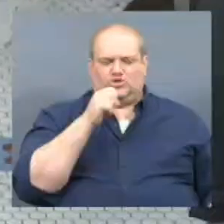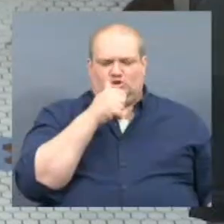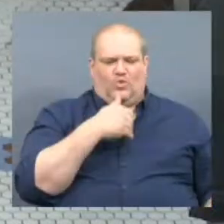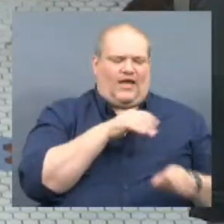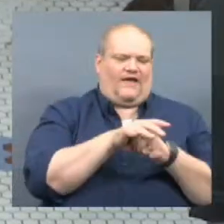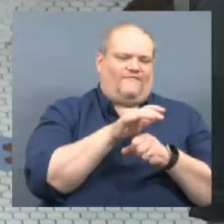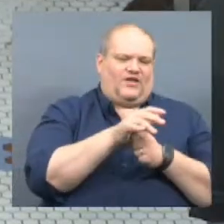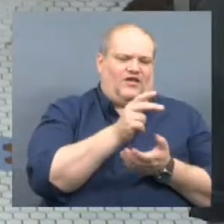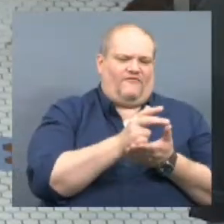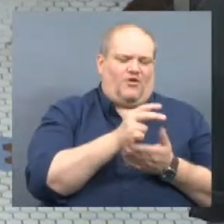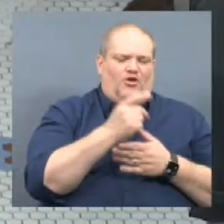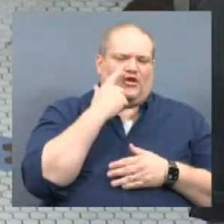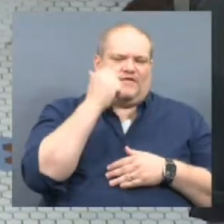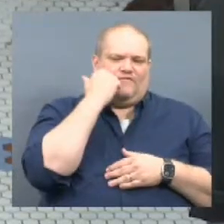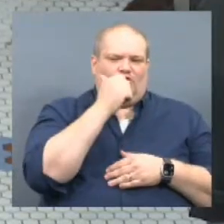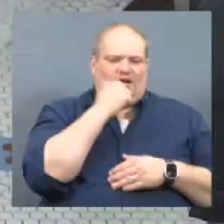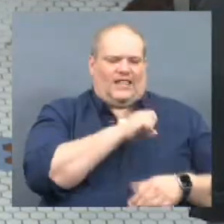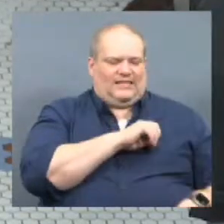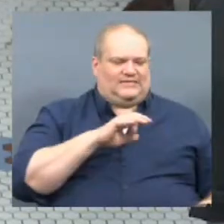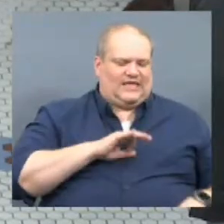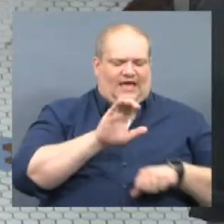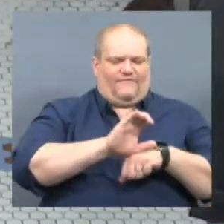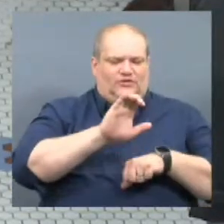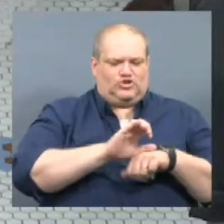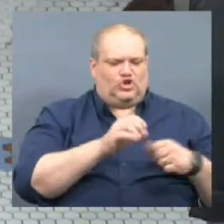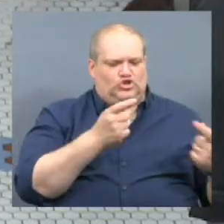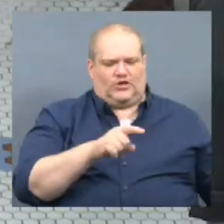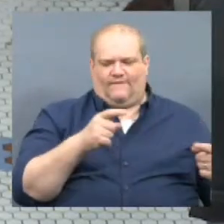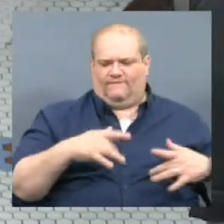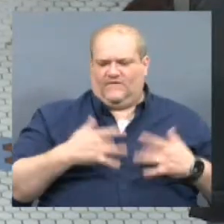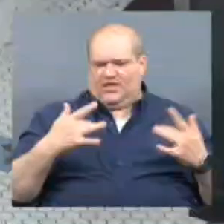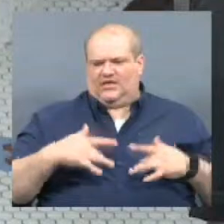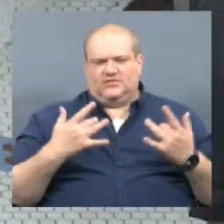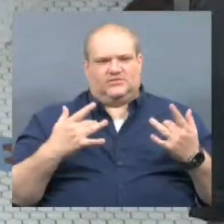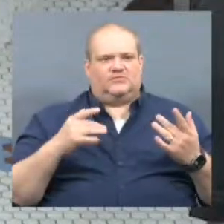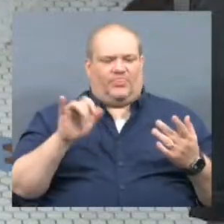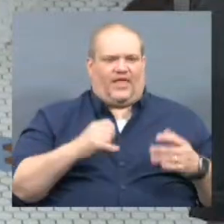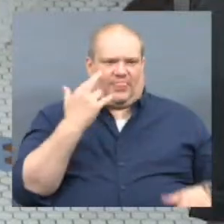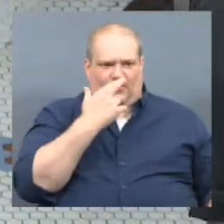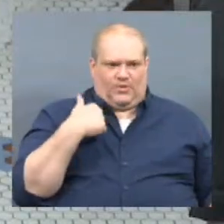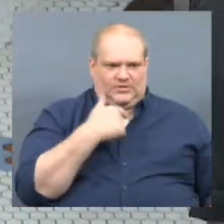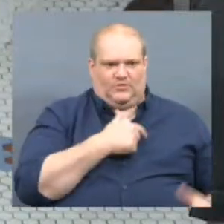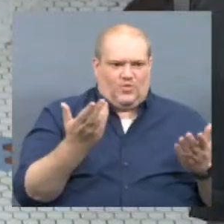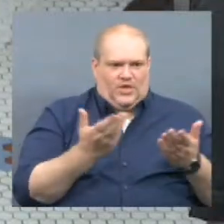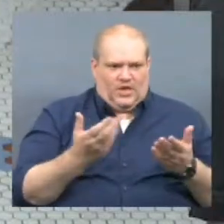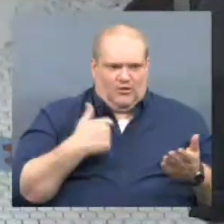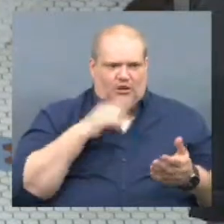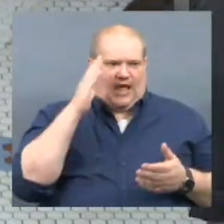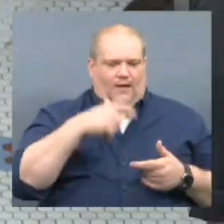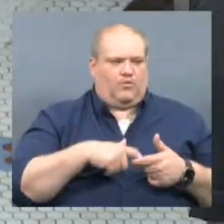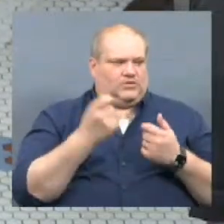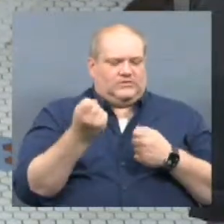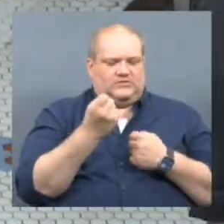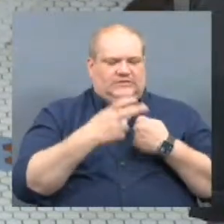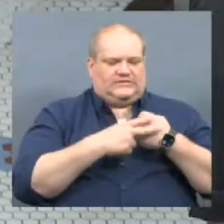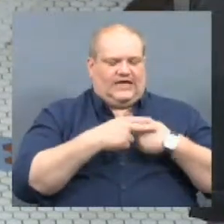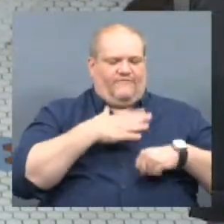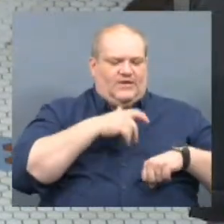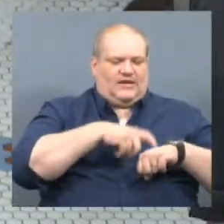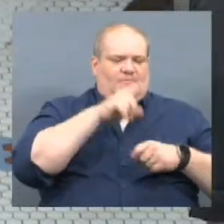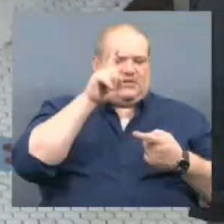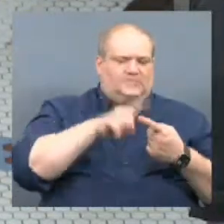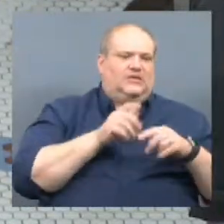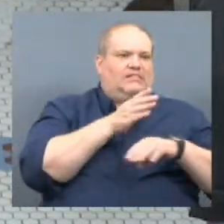daily staff and church events. So that is why we were here, and I will defer the rest of my time till